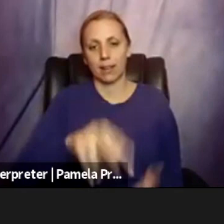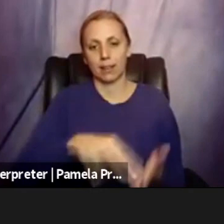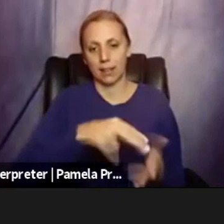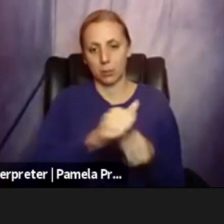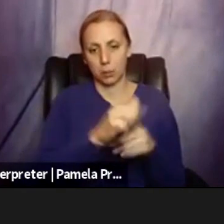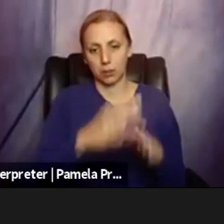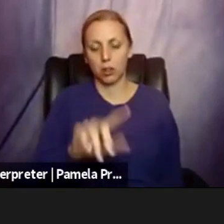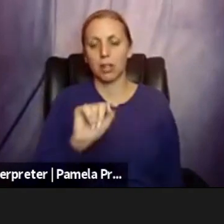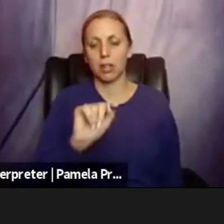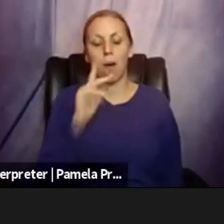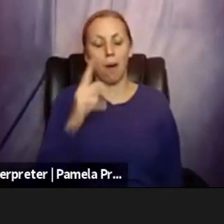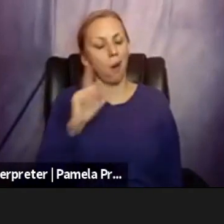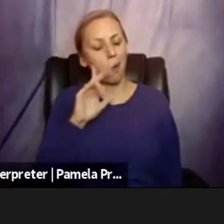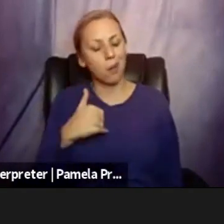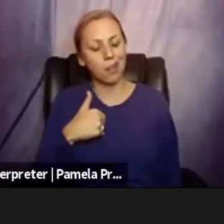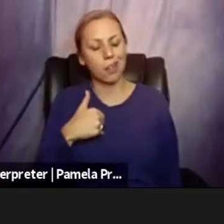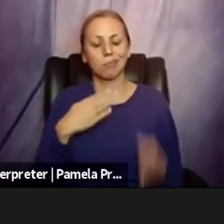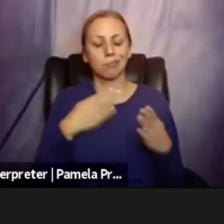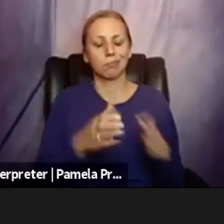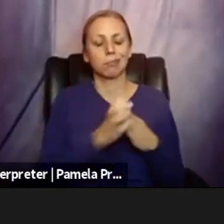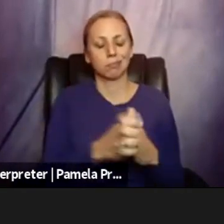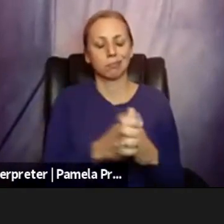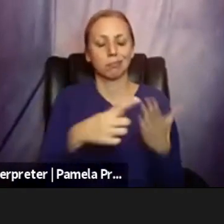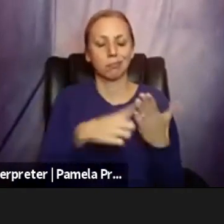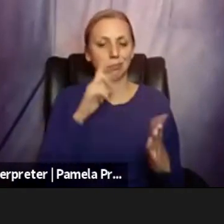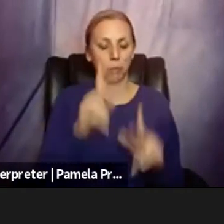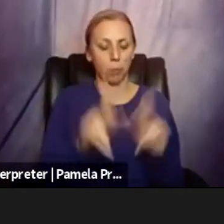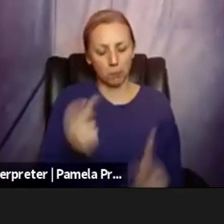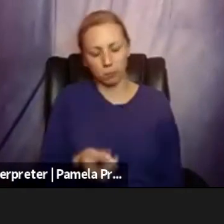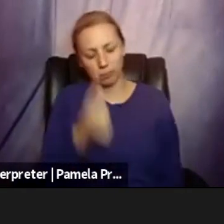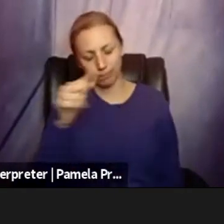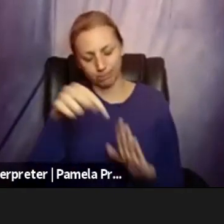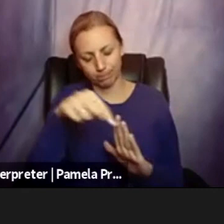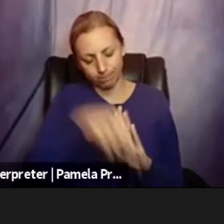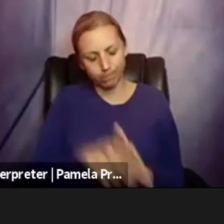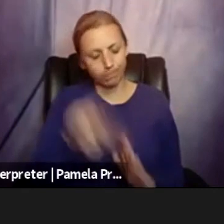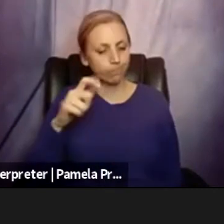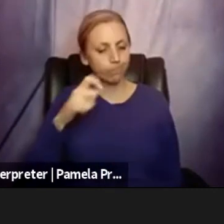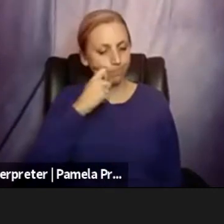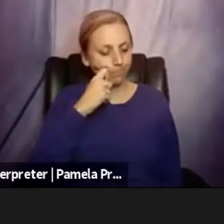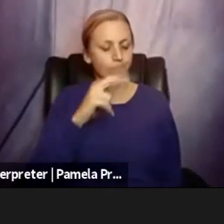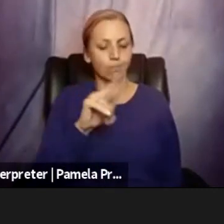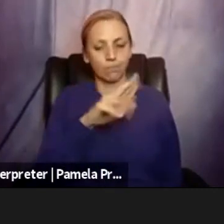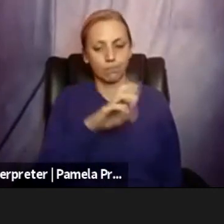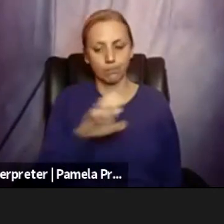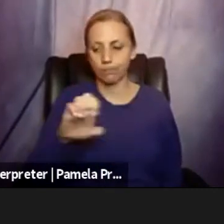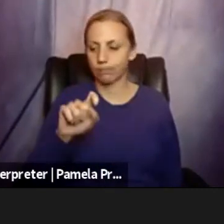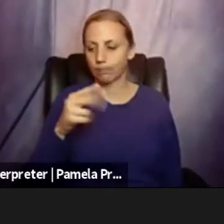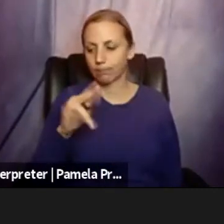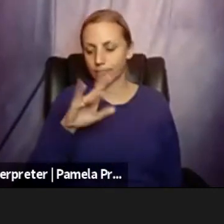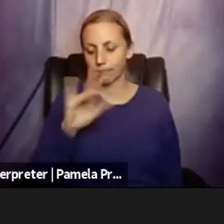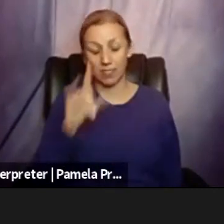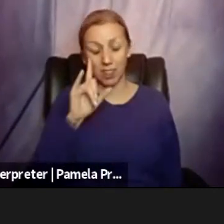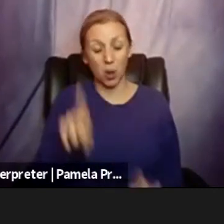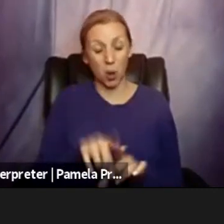for a redefined understanding of race and ethnicity and challenges the categories and limitations often placed on the